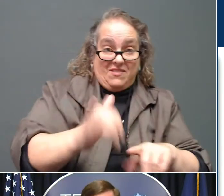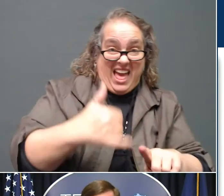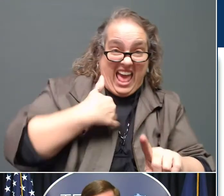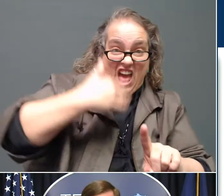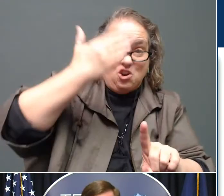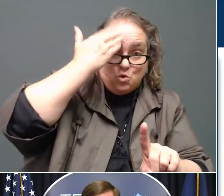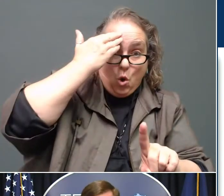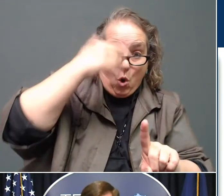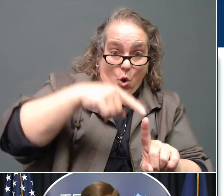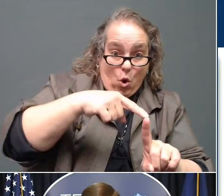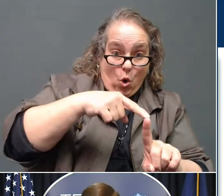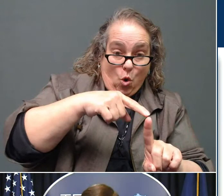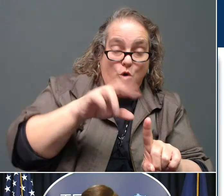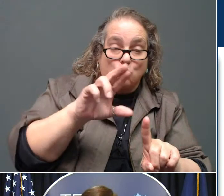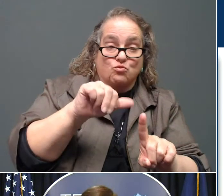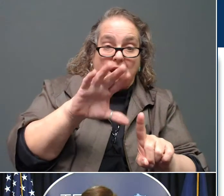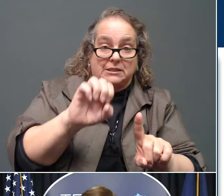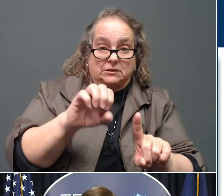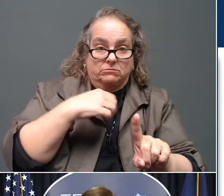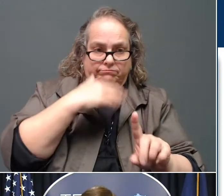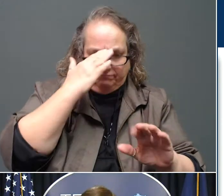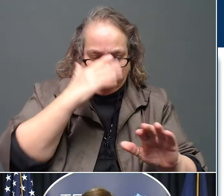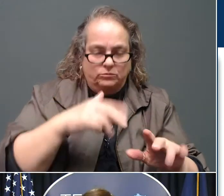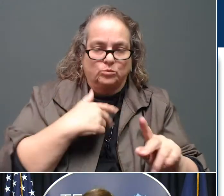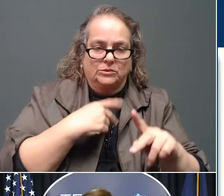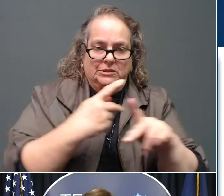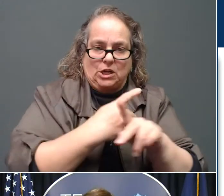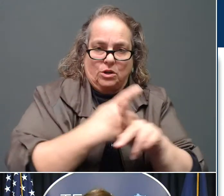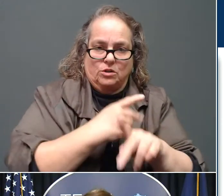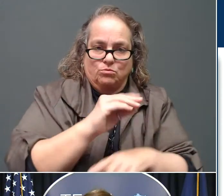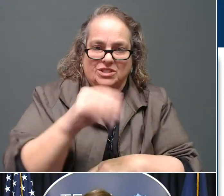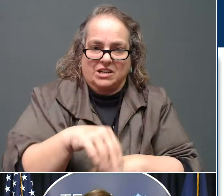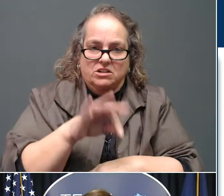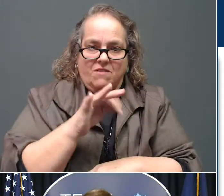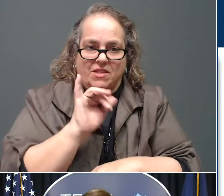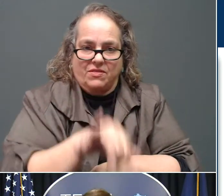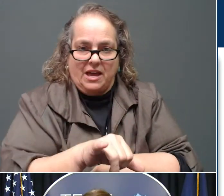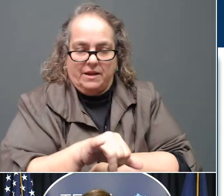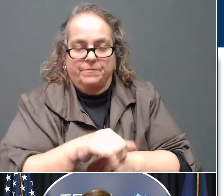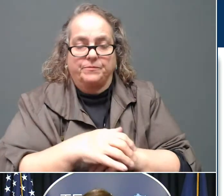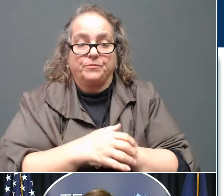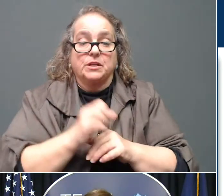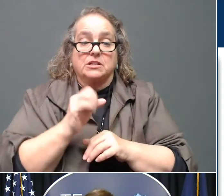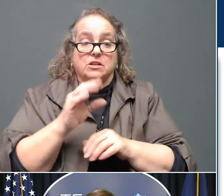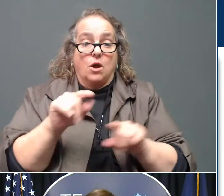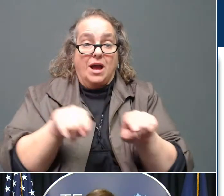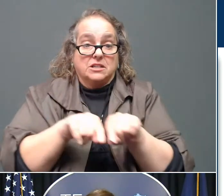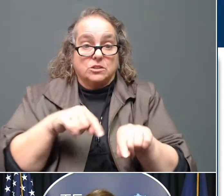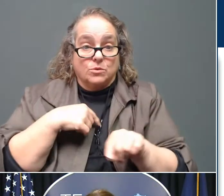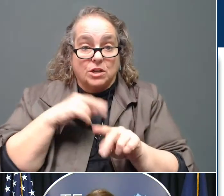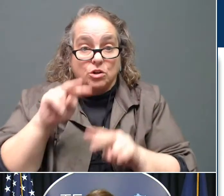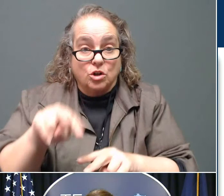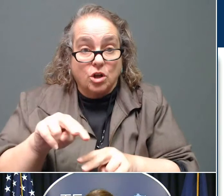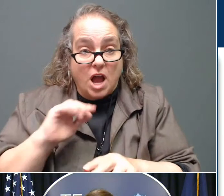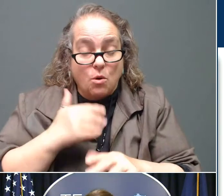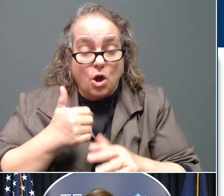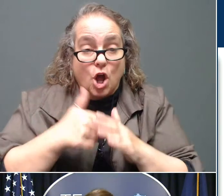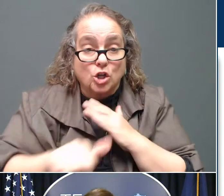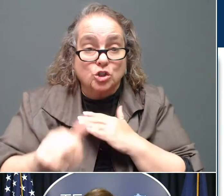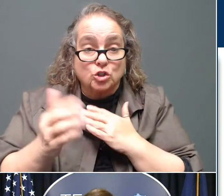racial composition of, and we calculate the percentages by there. So as we look at our underserved